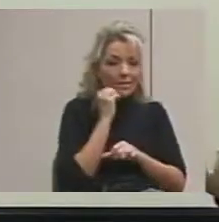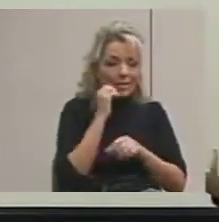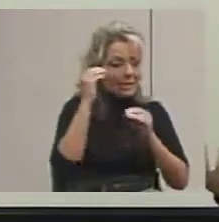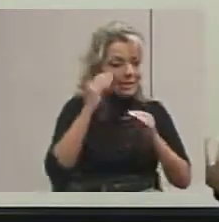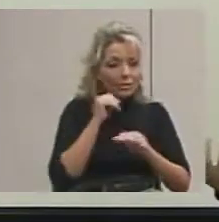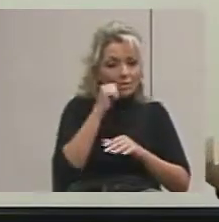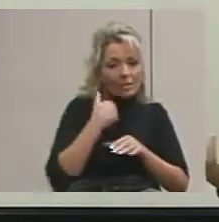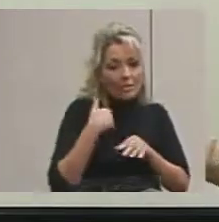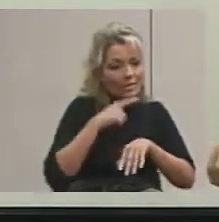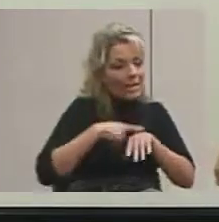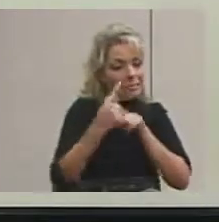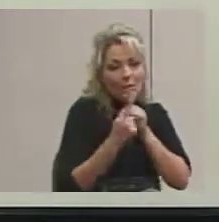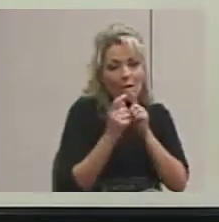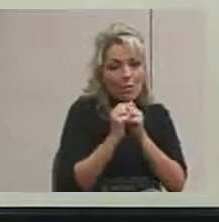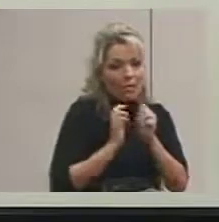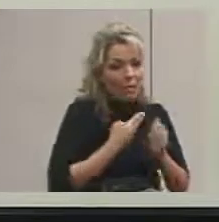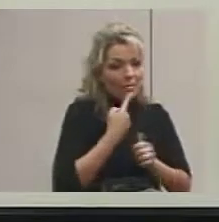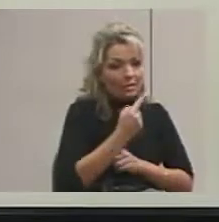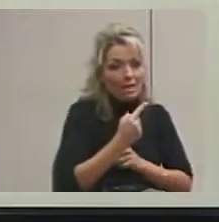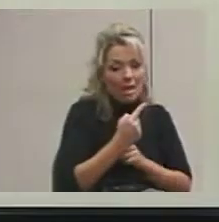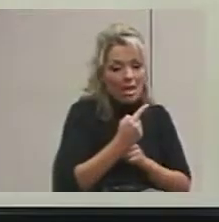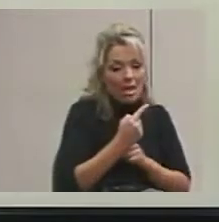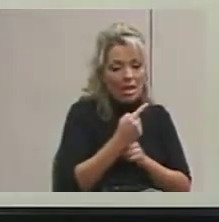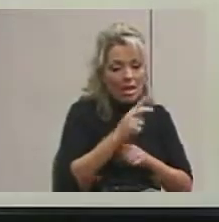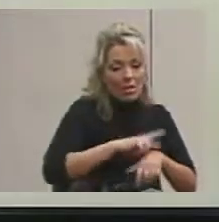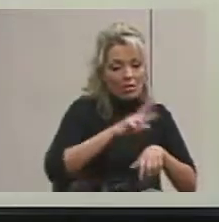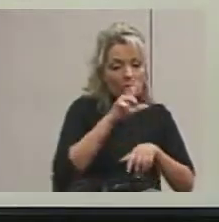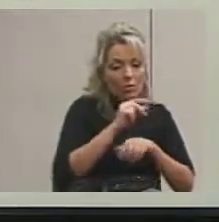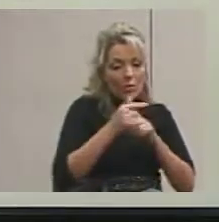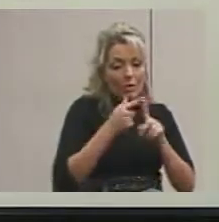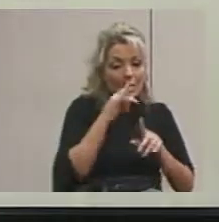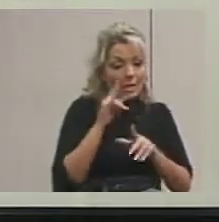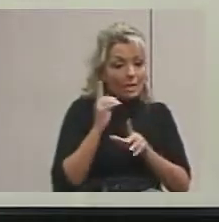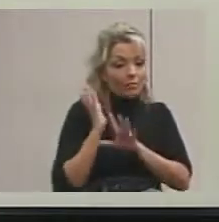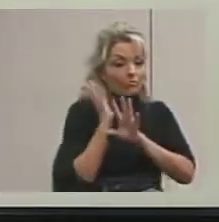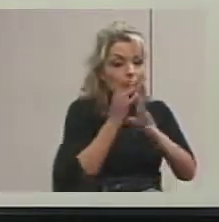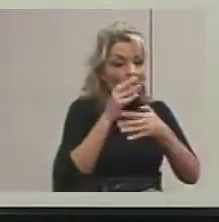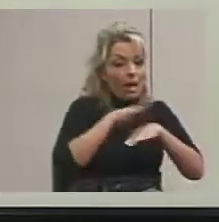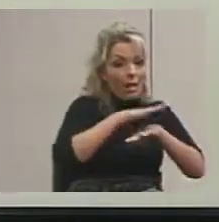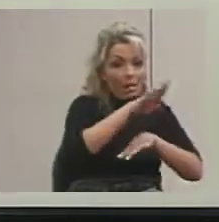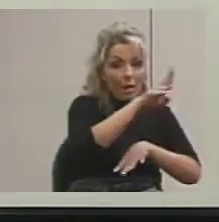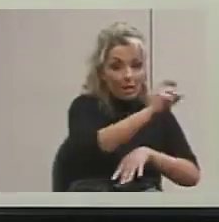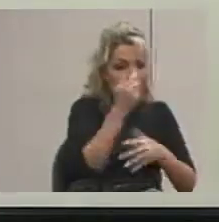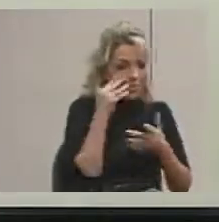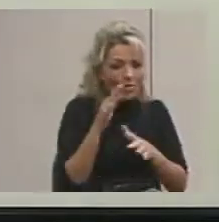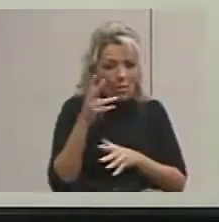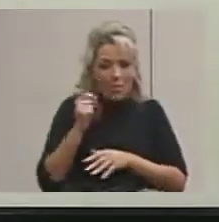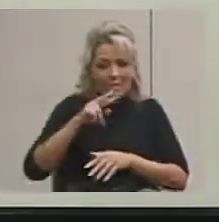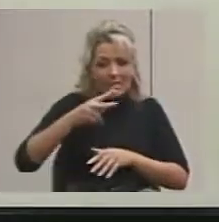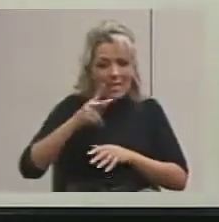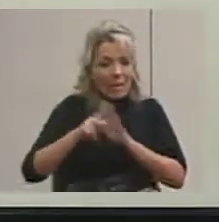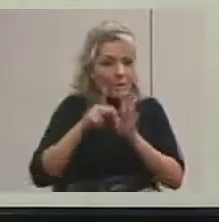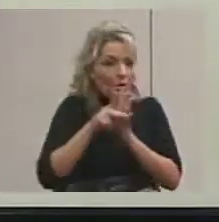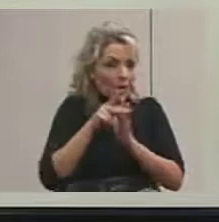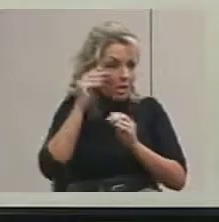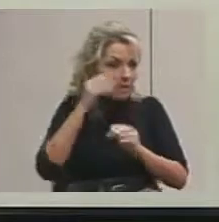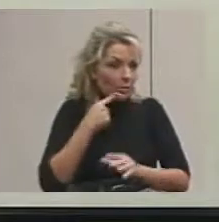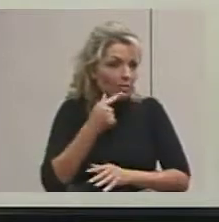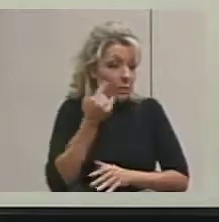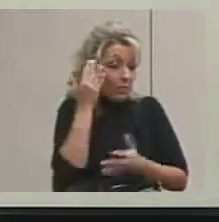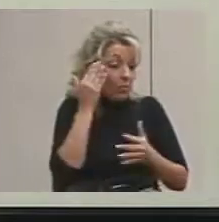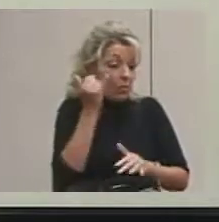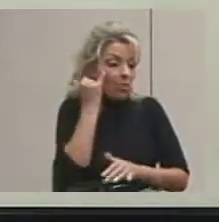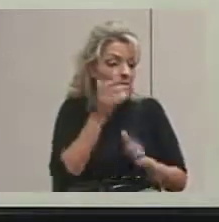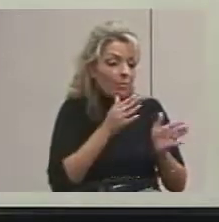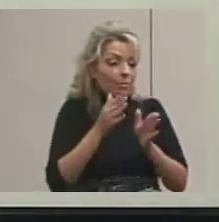to us to say, at 2:30 when the kids get on the bus, we don't know what the second period teacher said to know if the planner's right. So we're